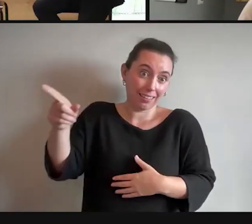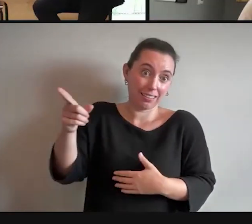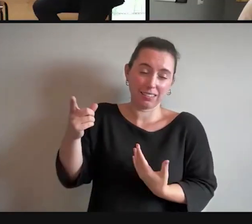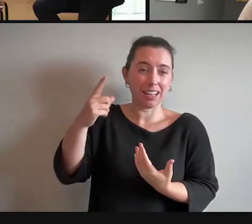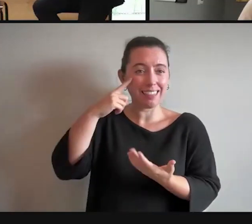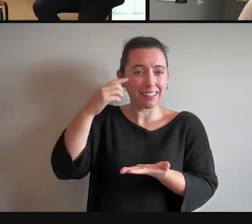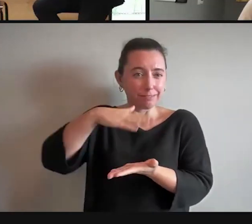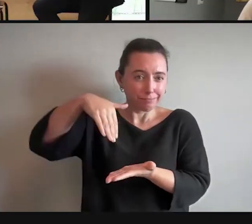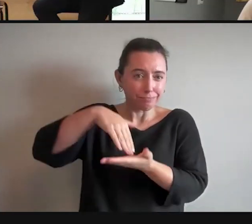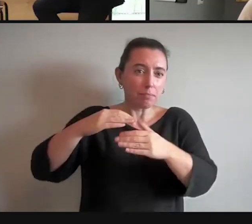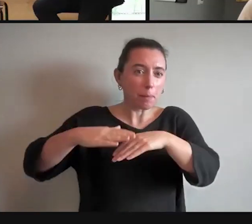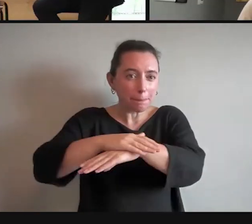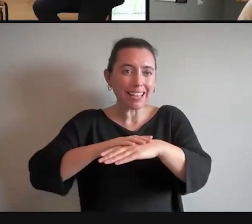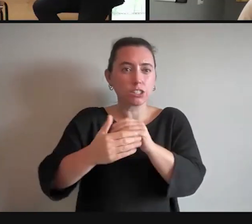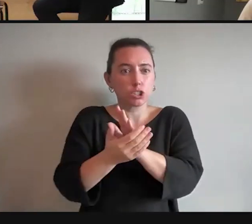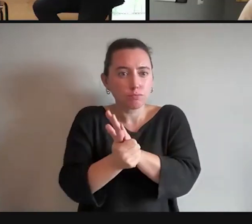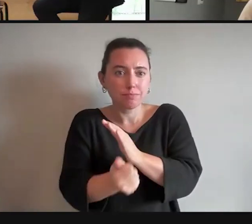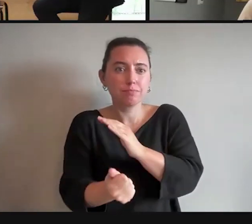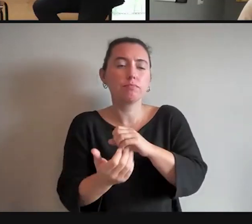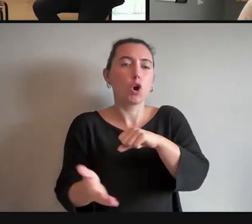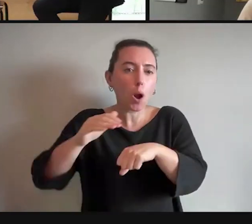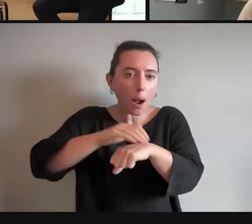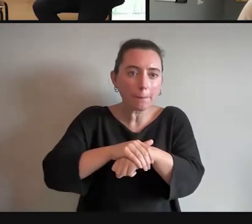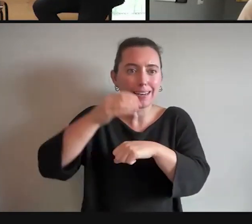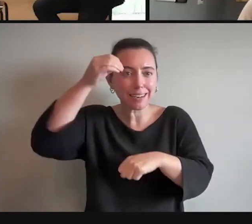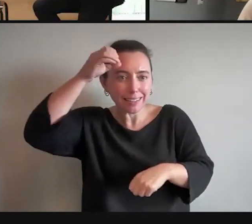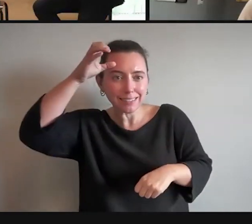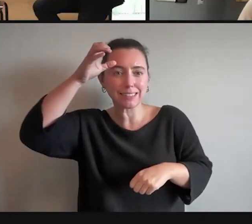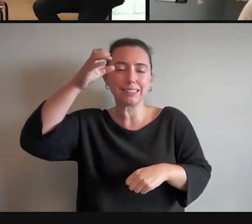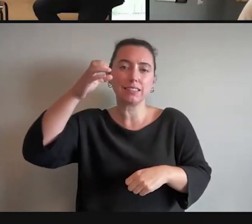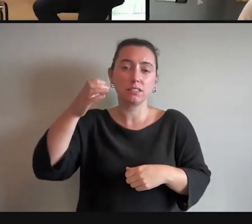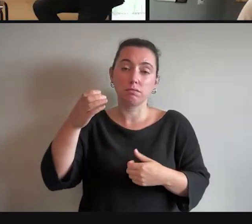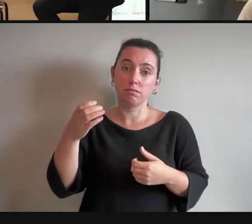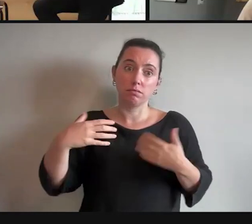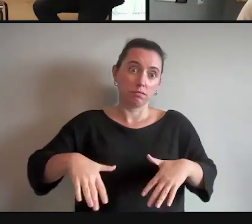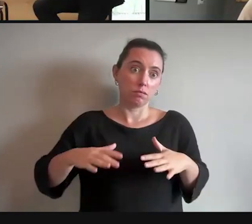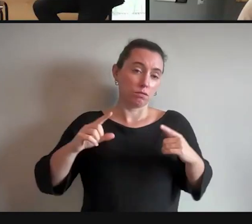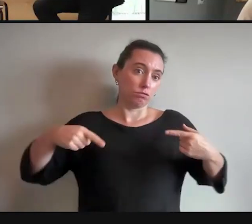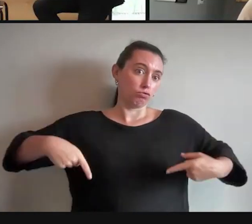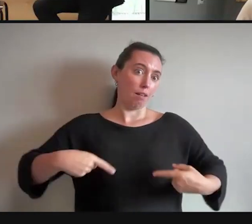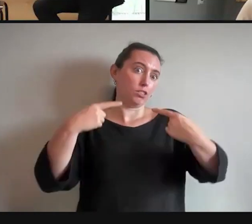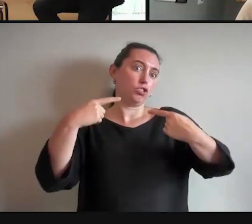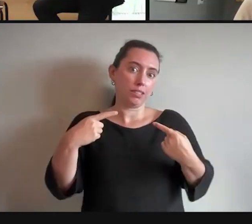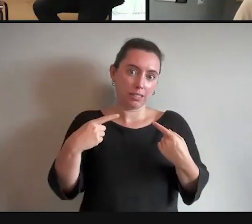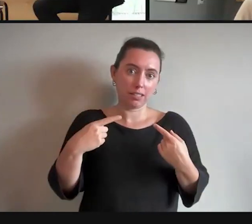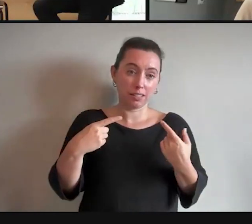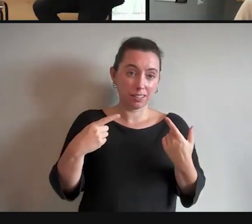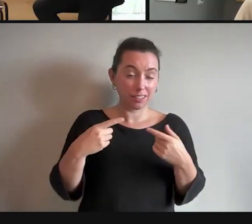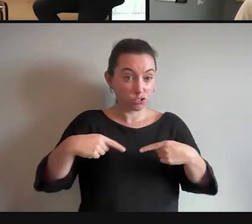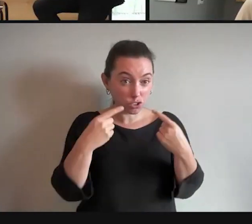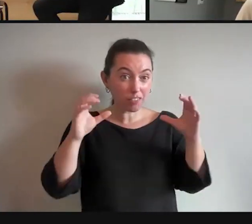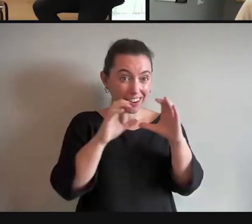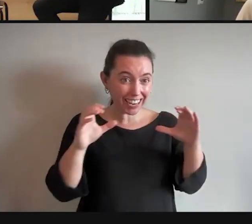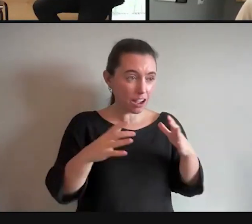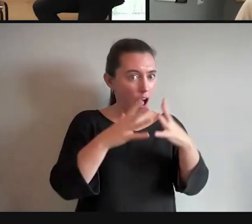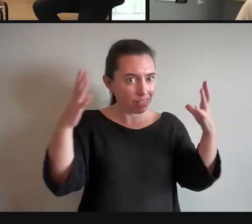competences and of course WAS is are very challenging certifications. Like it requires a lot of preparation